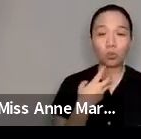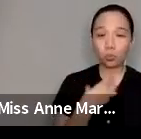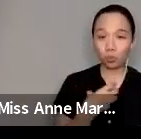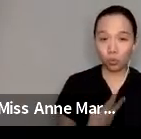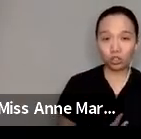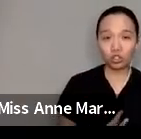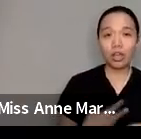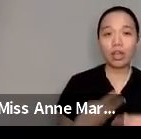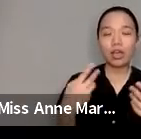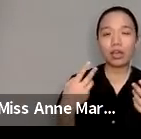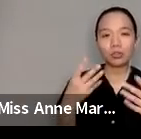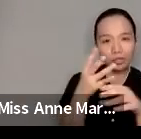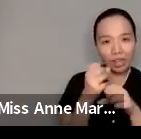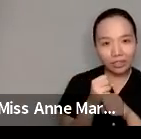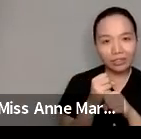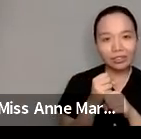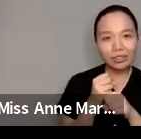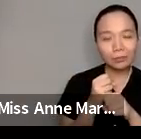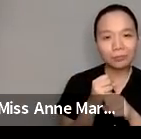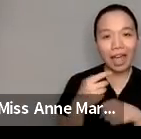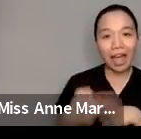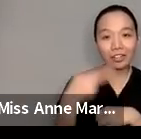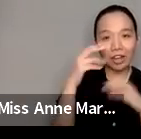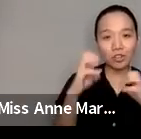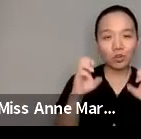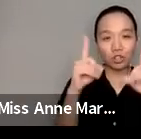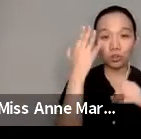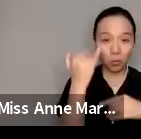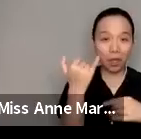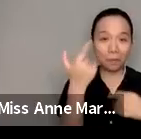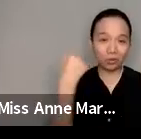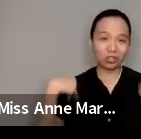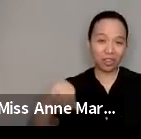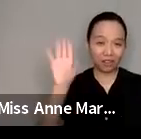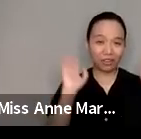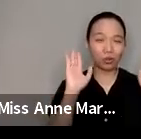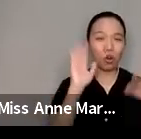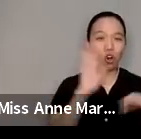higher education just because they give up on taking online class.